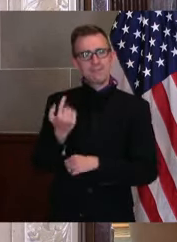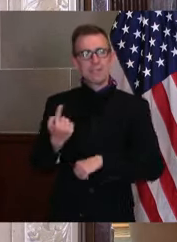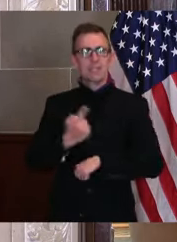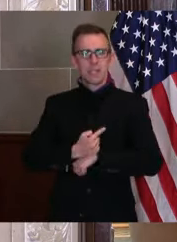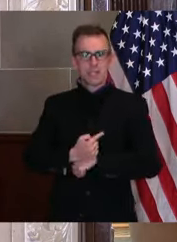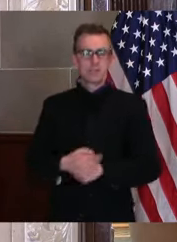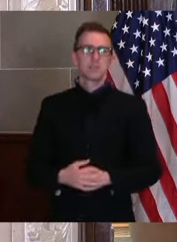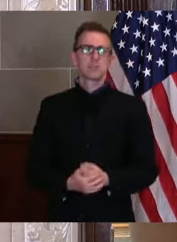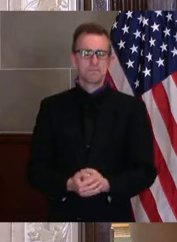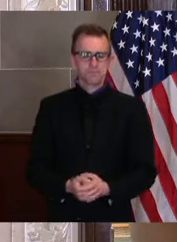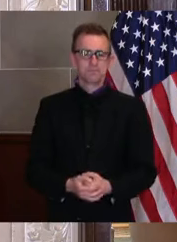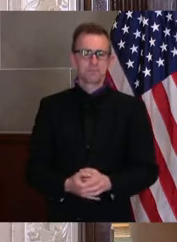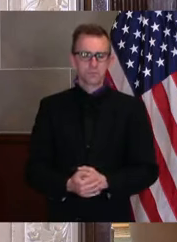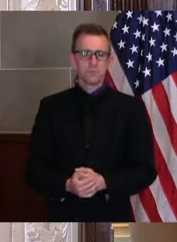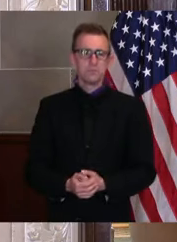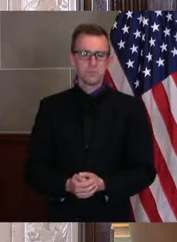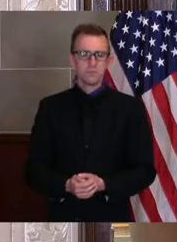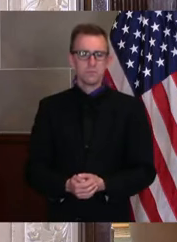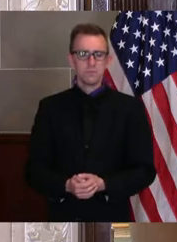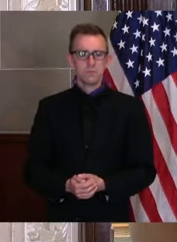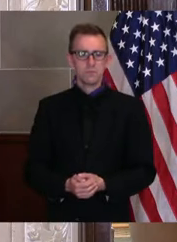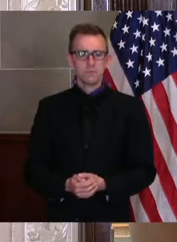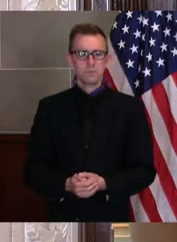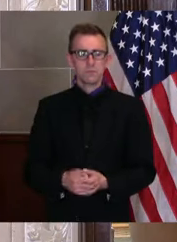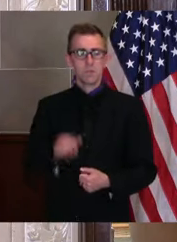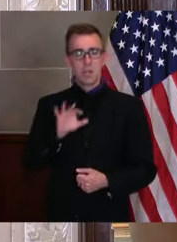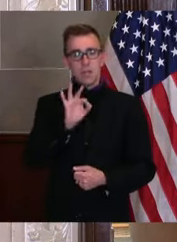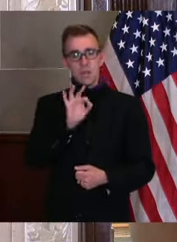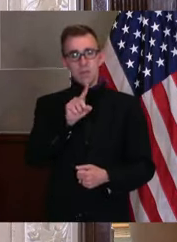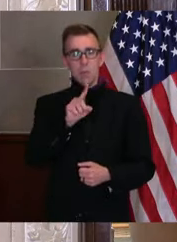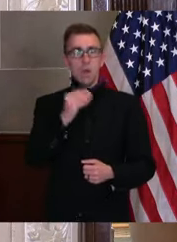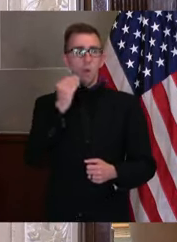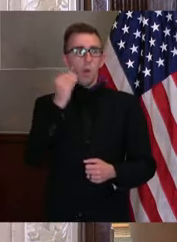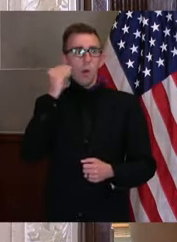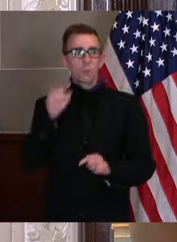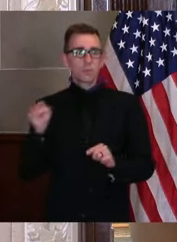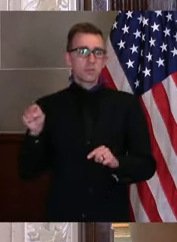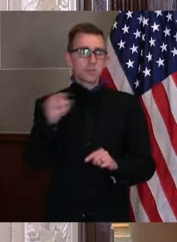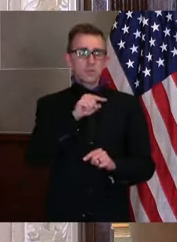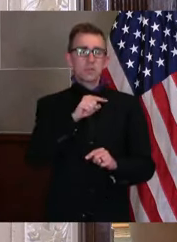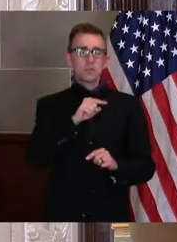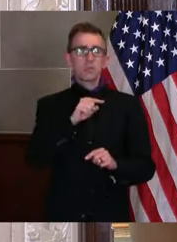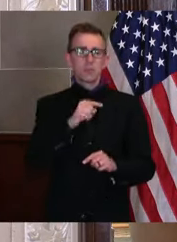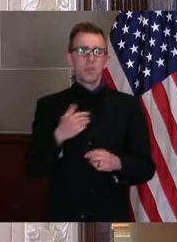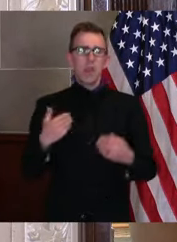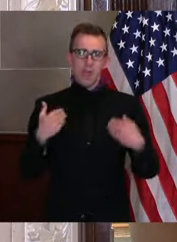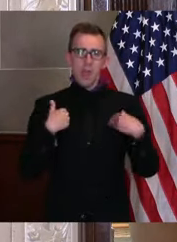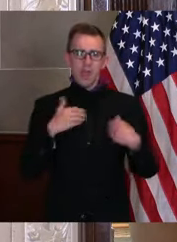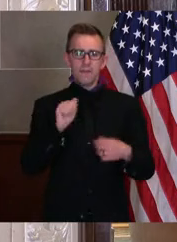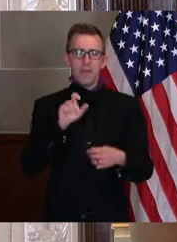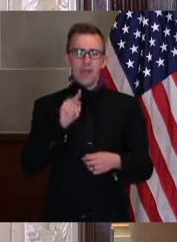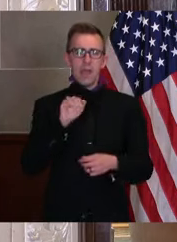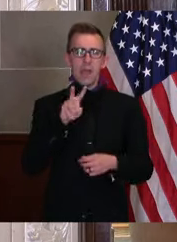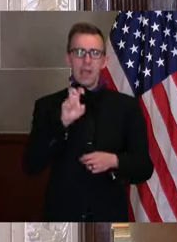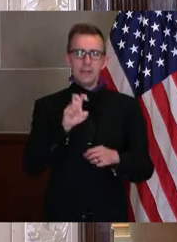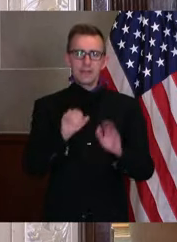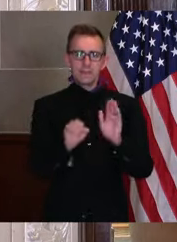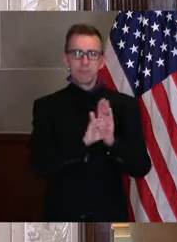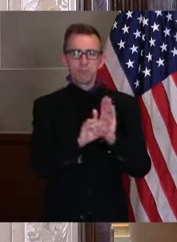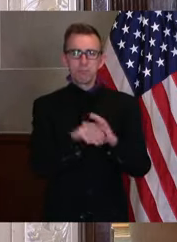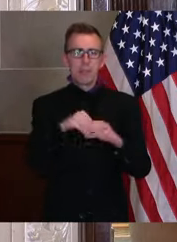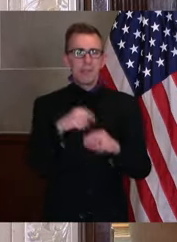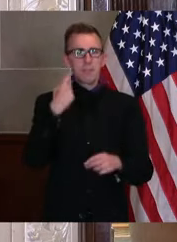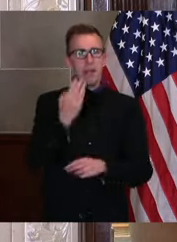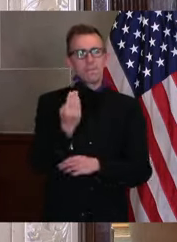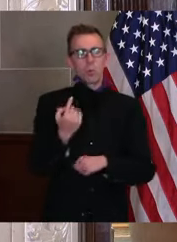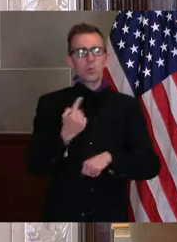days. Of the 91 homes that have been an active case diagnosed in the past 14 days,